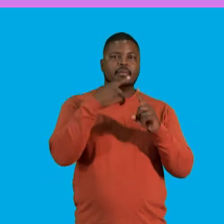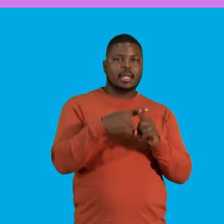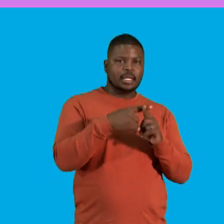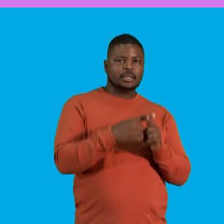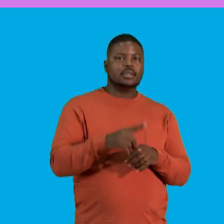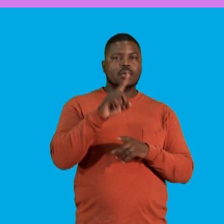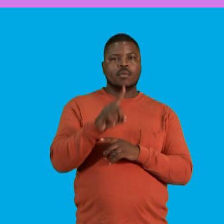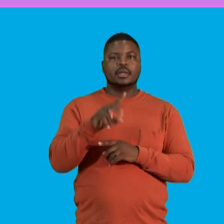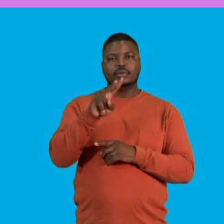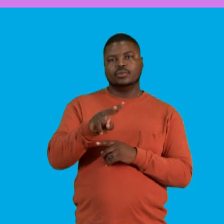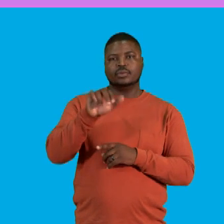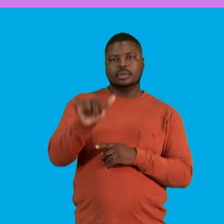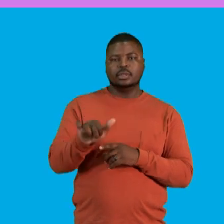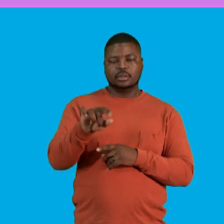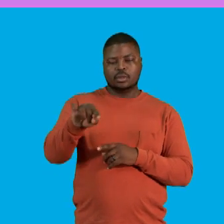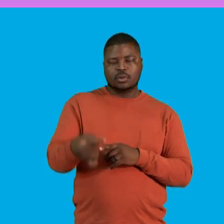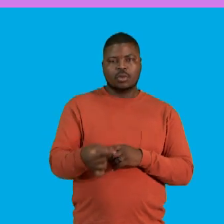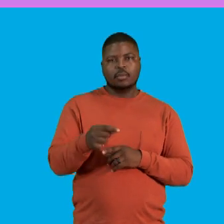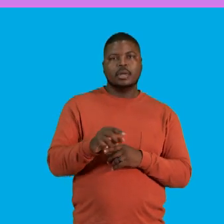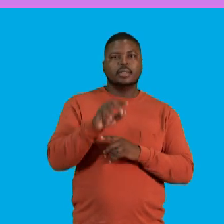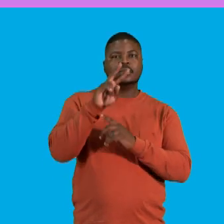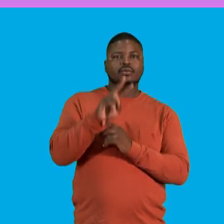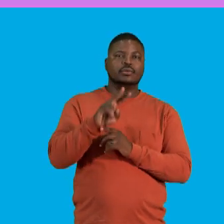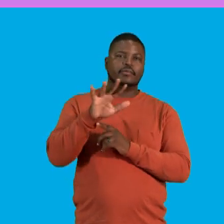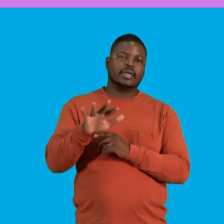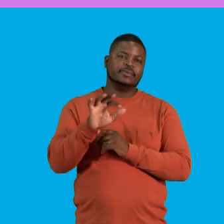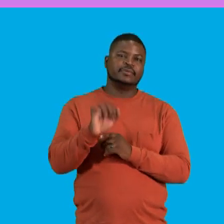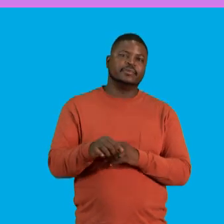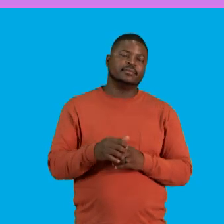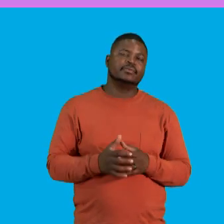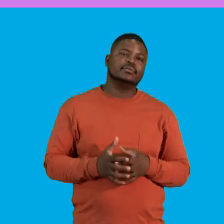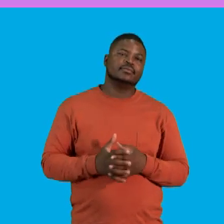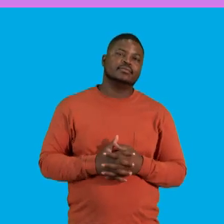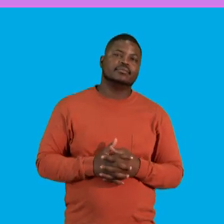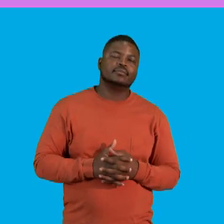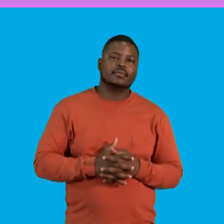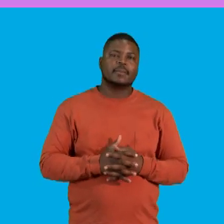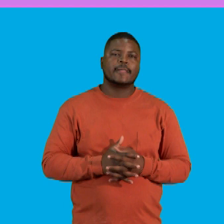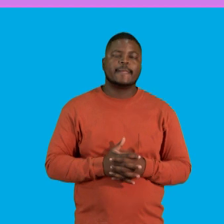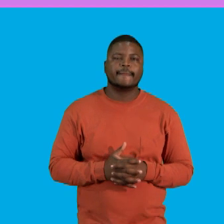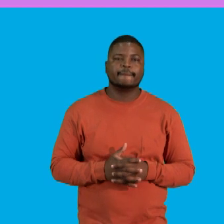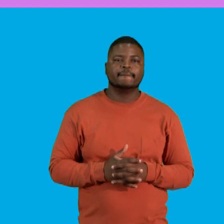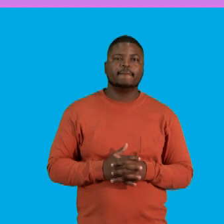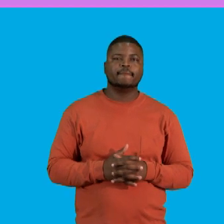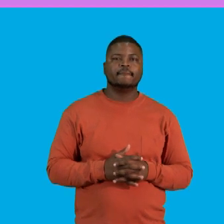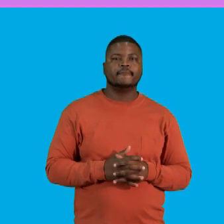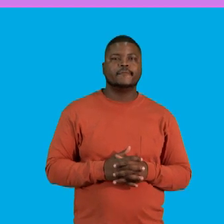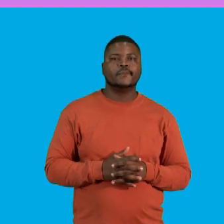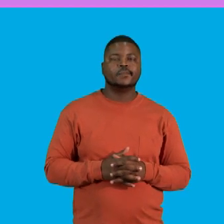126 Rand 25 cents. So when we add the two, let's add 25